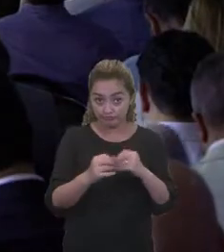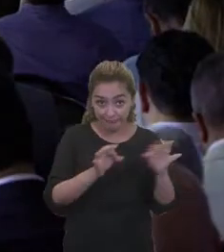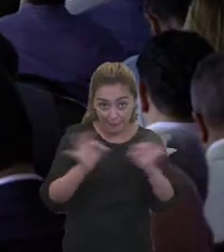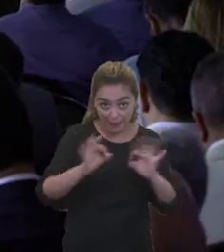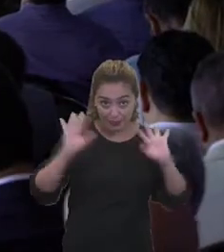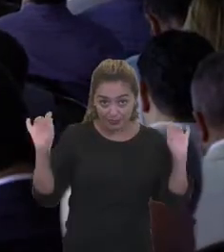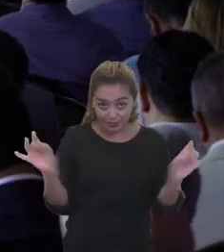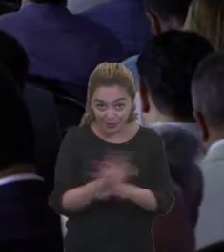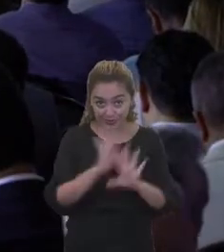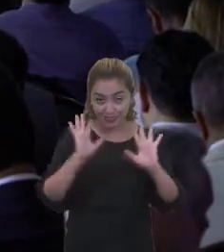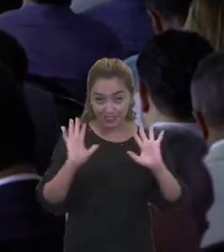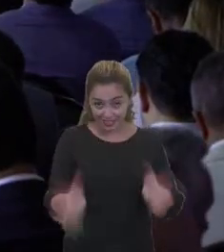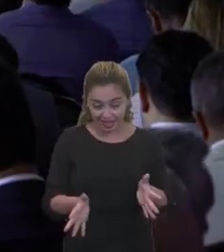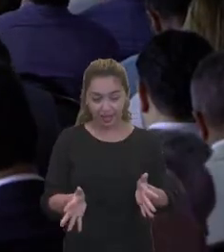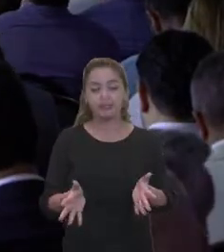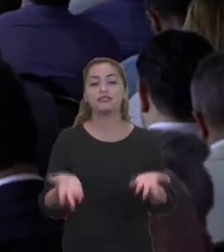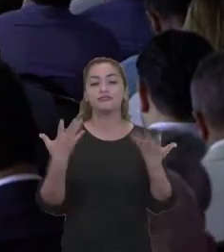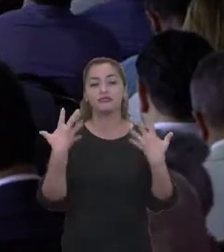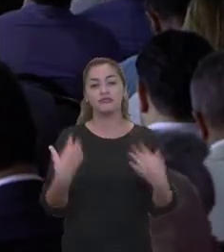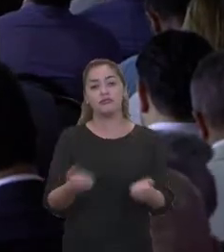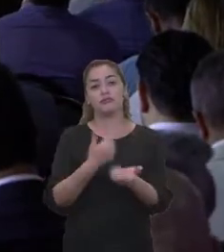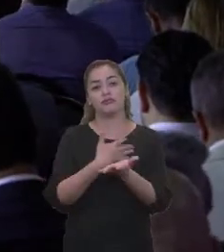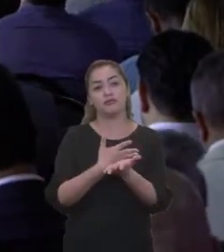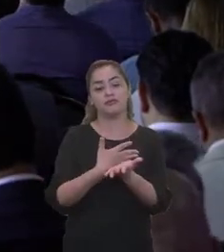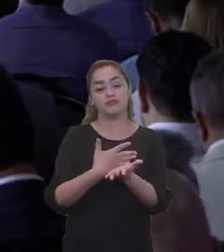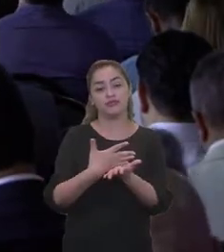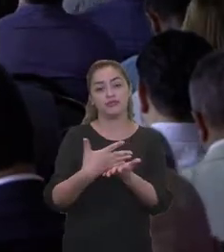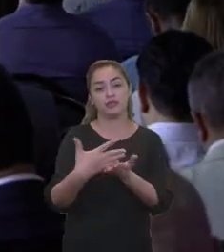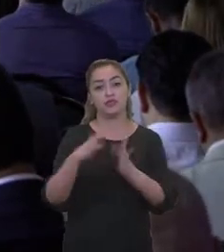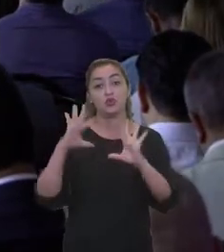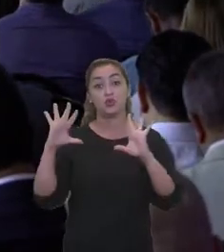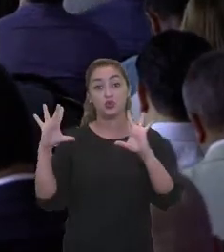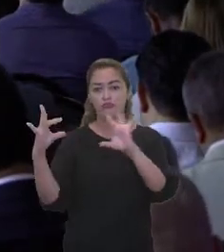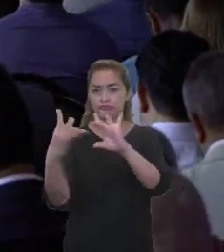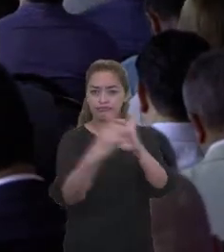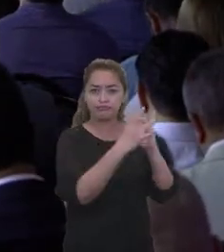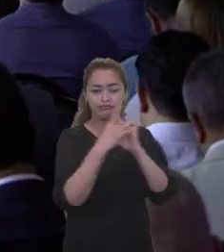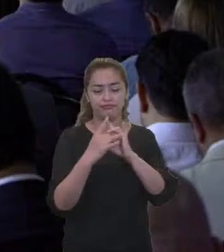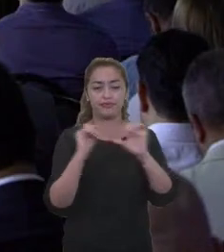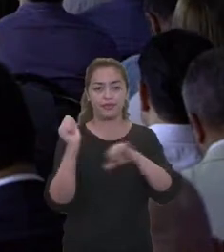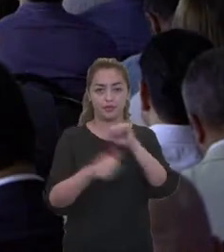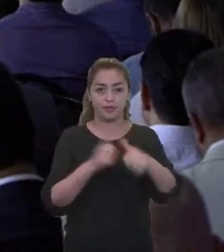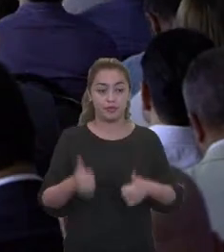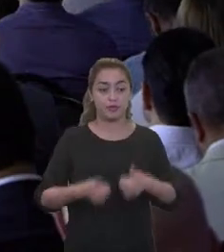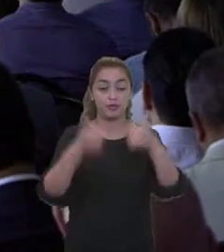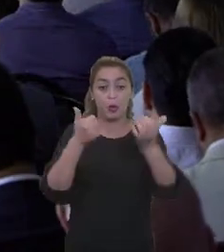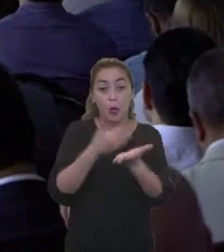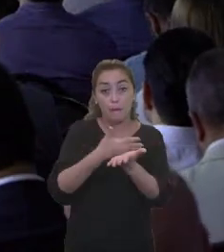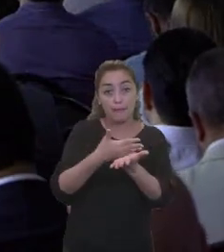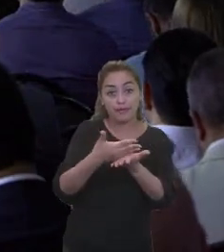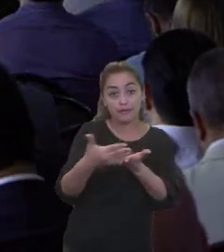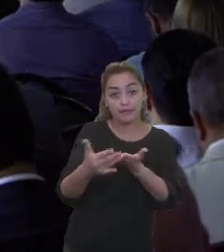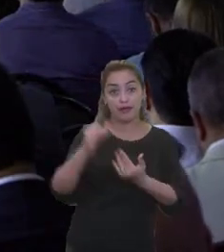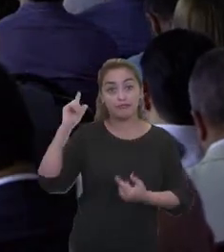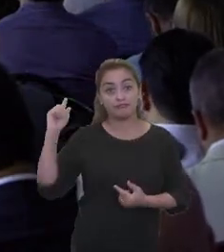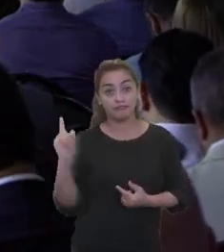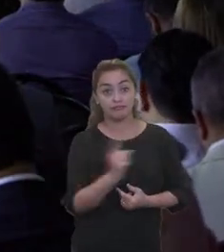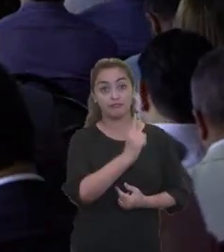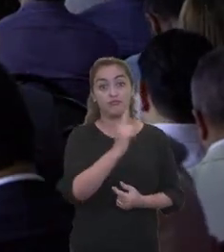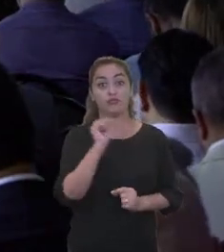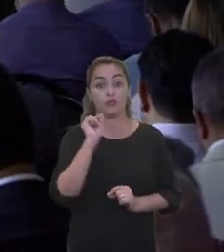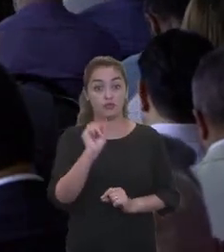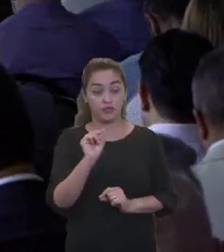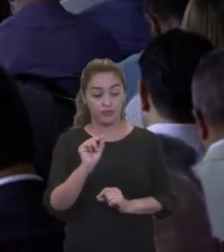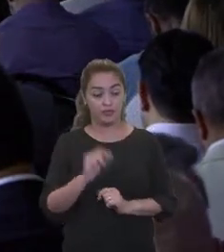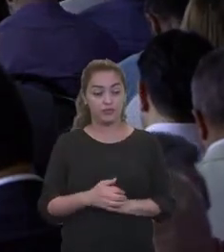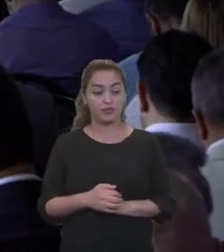Are you all prepared? Então, vamos yes. Juntos, so let's go together. His connections transform. To start this beautiful talk